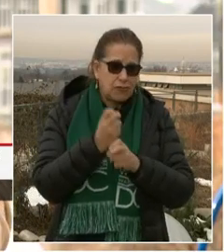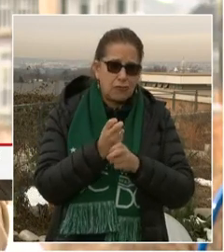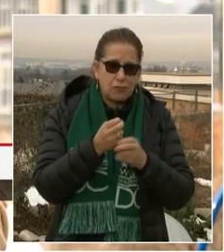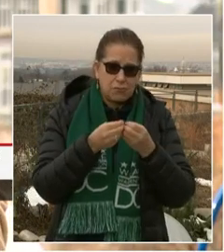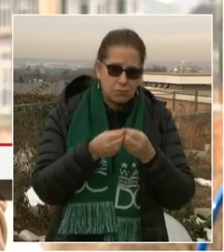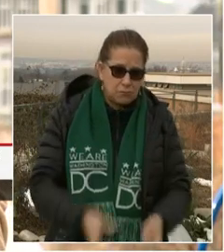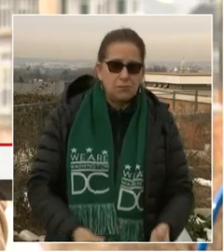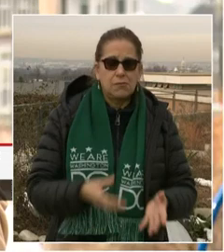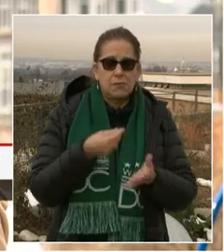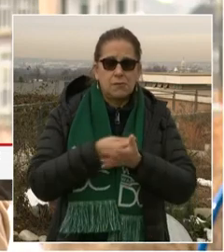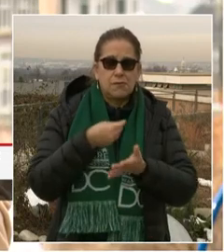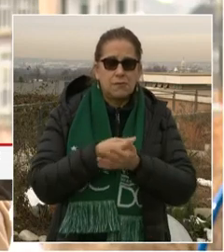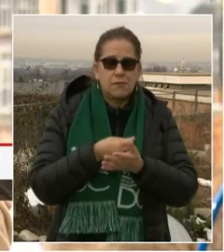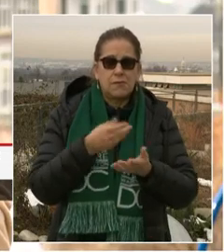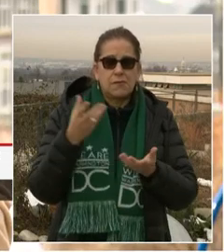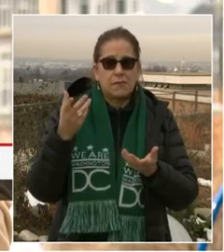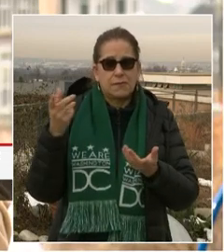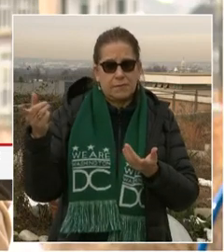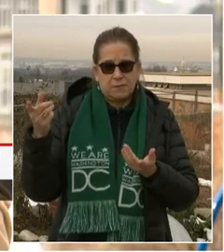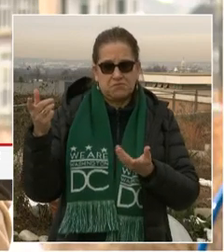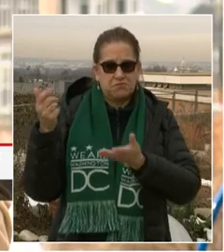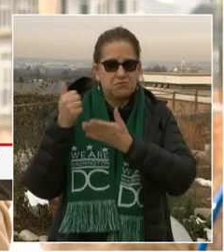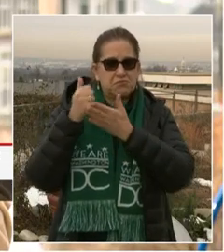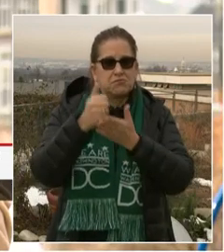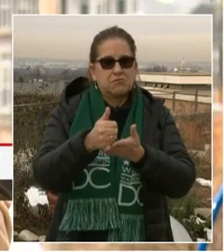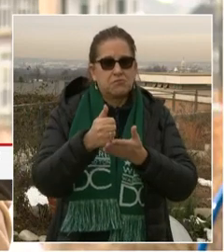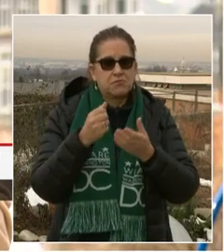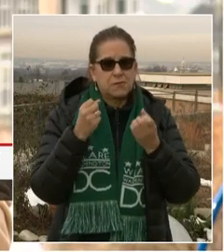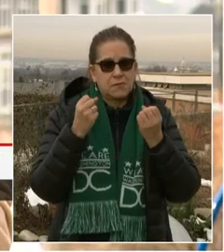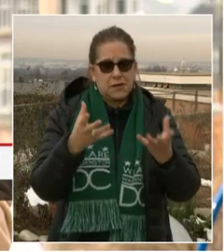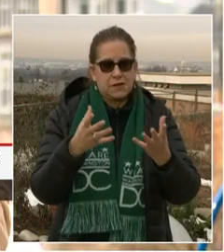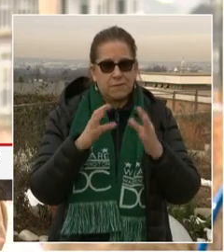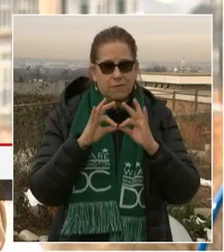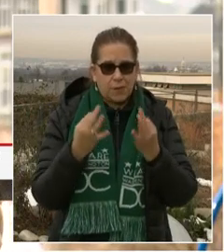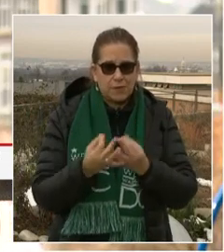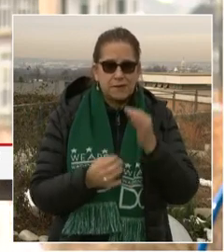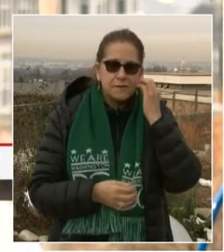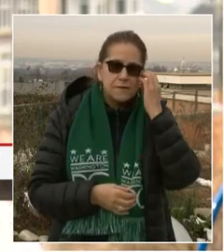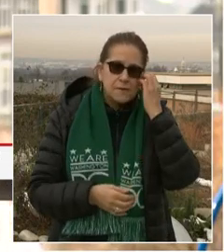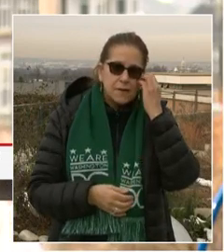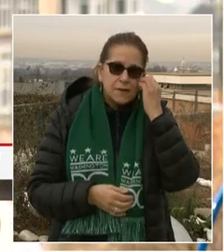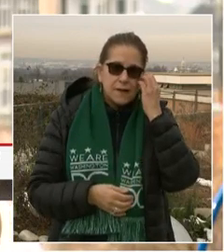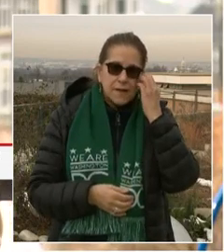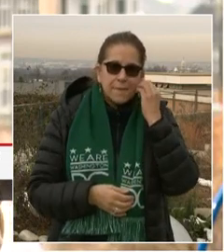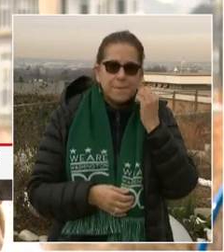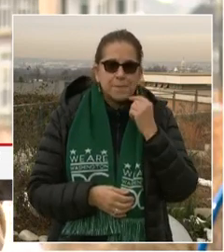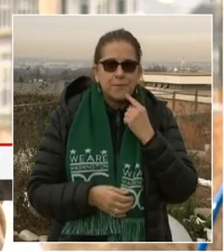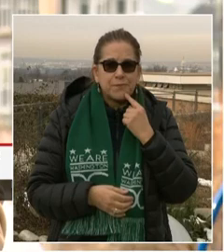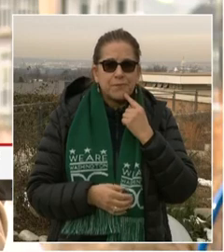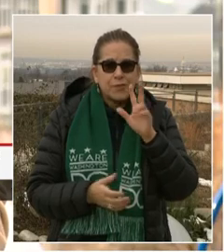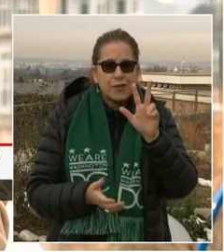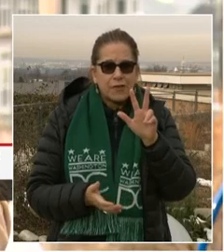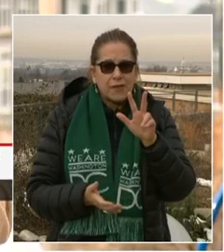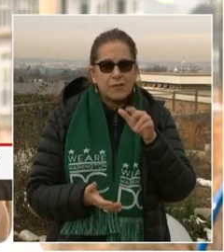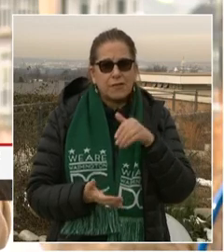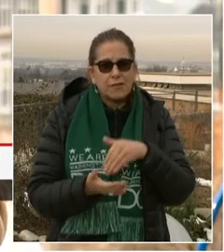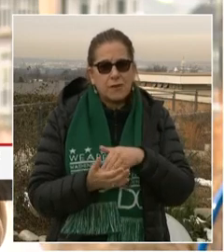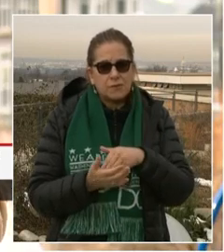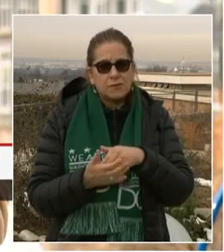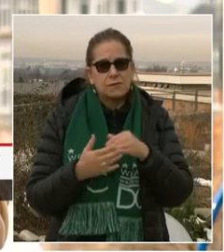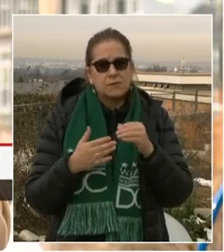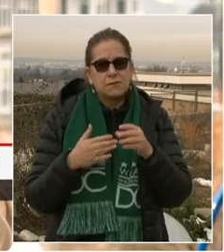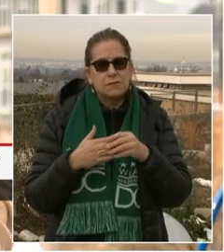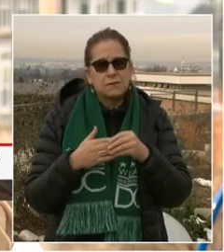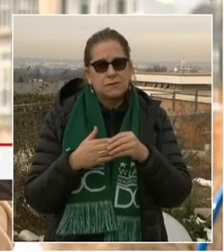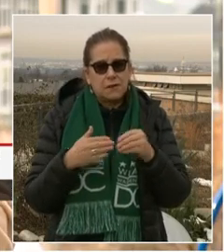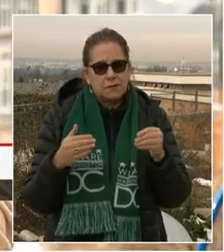$9,000, to every family over a 4-month period. It wasn't just putting cash in people's hands. It was extending